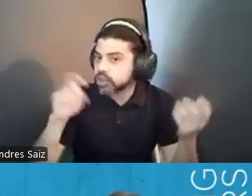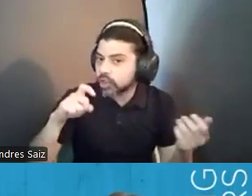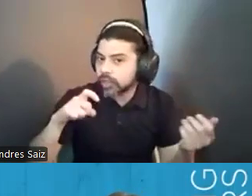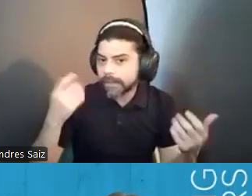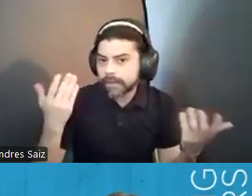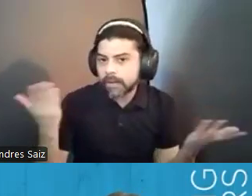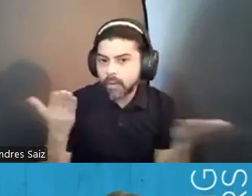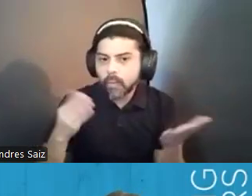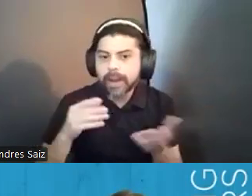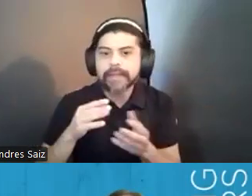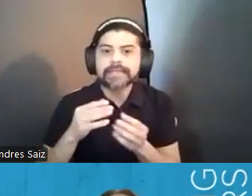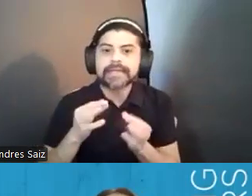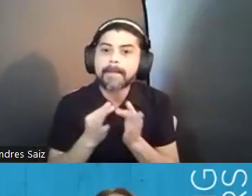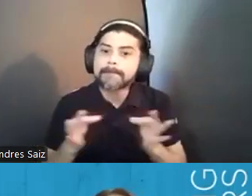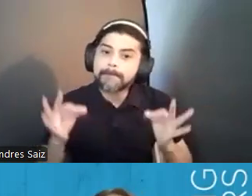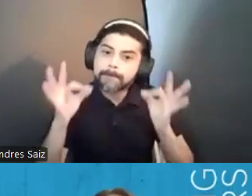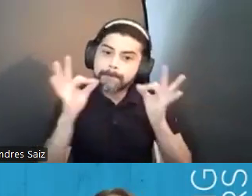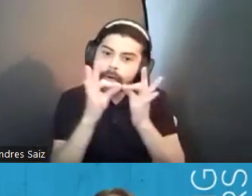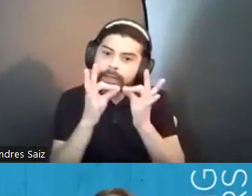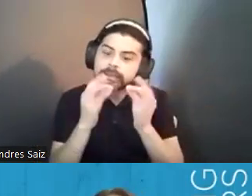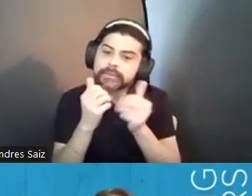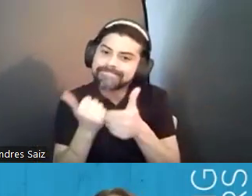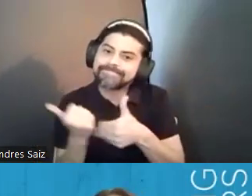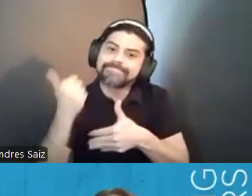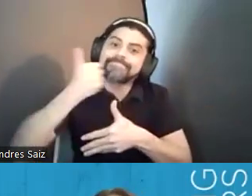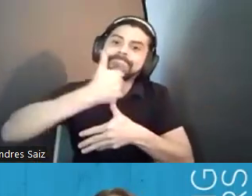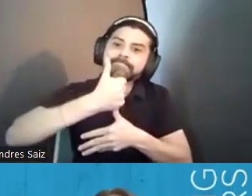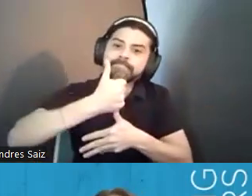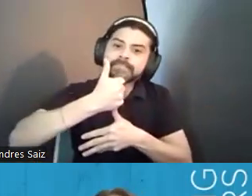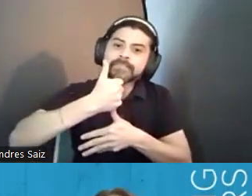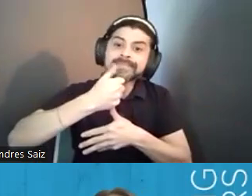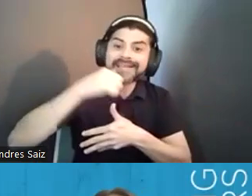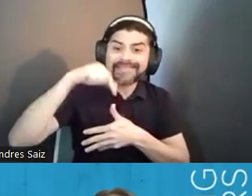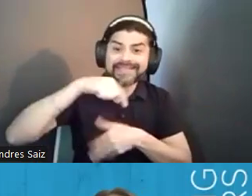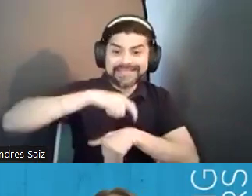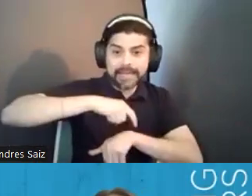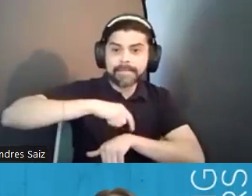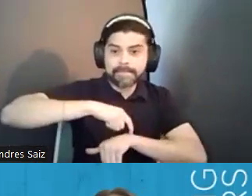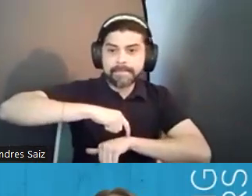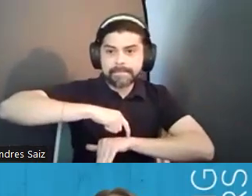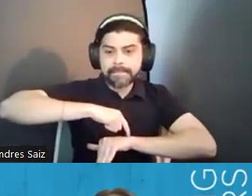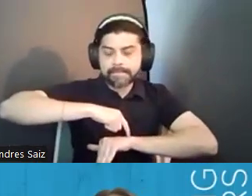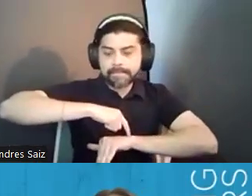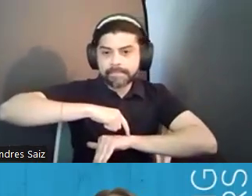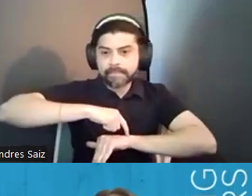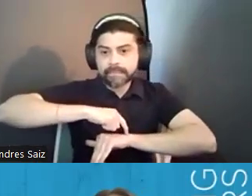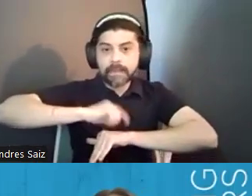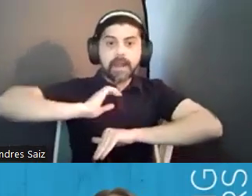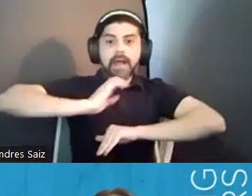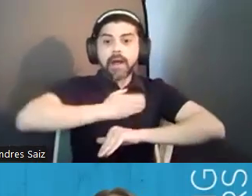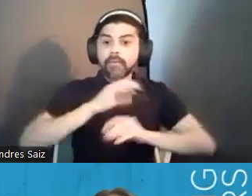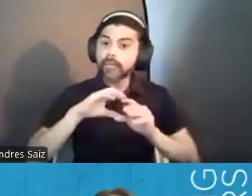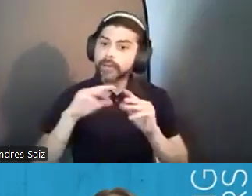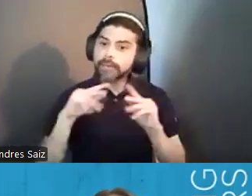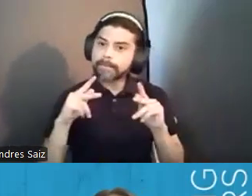able to lift up what matters most at this time. At this time in our plan, at